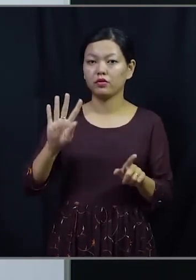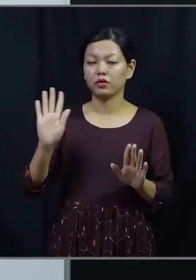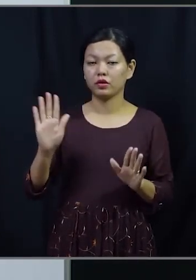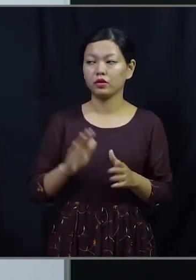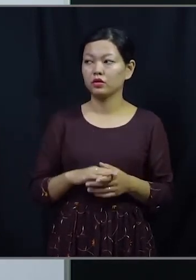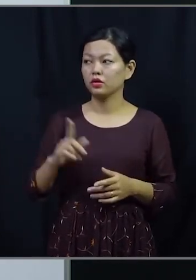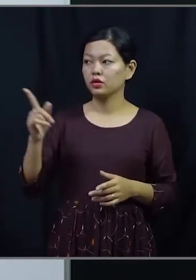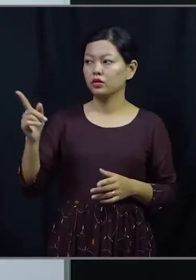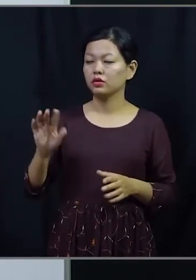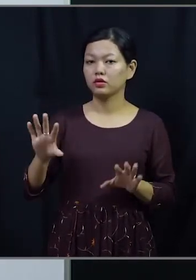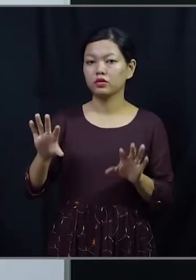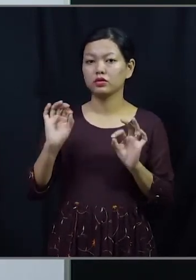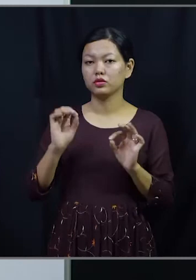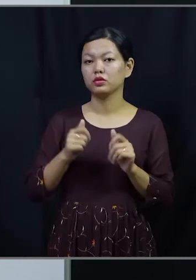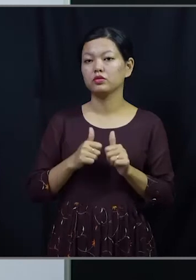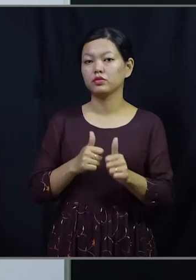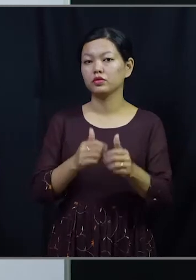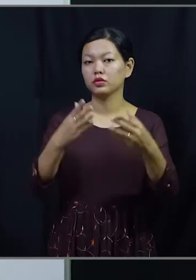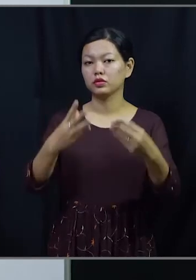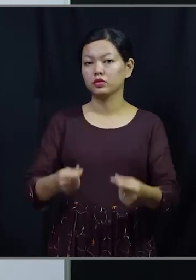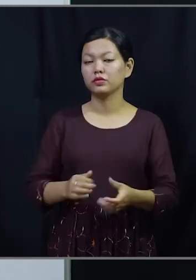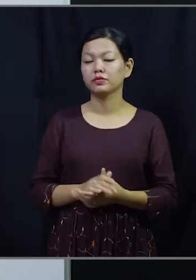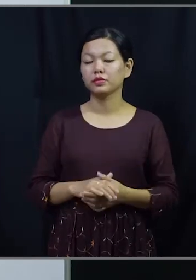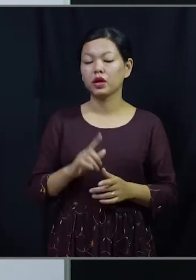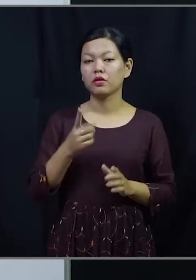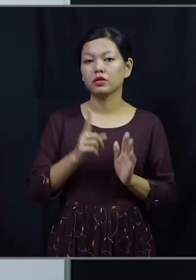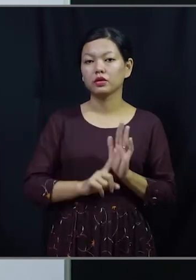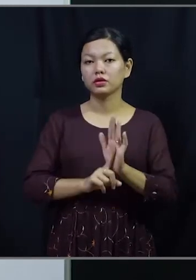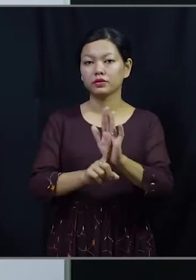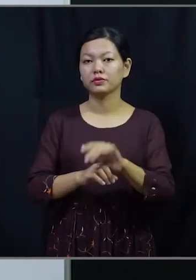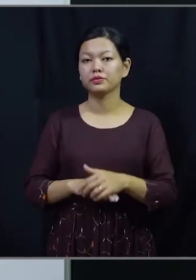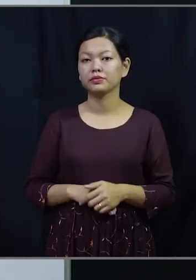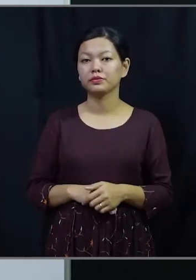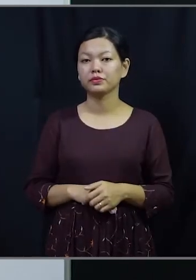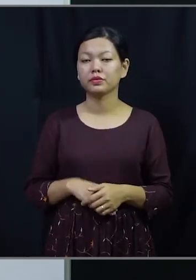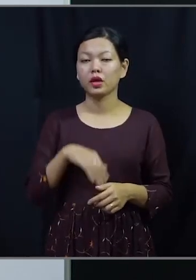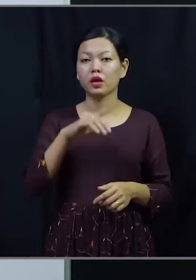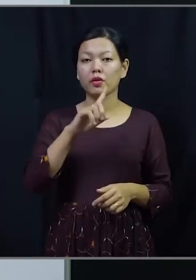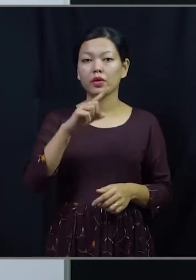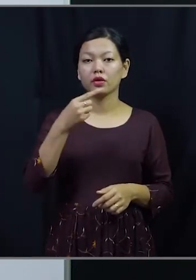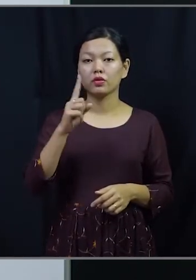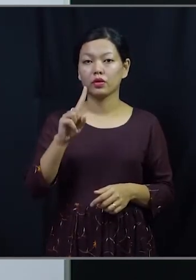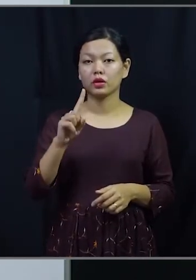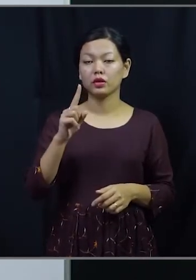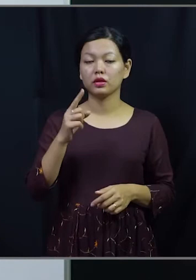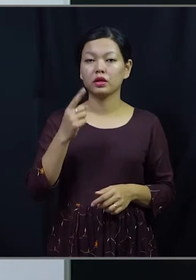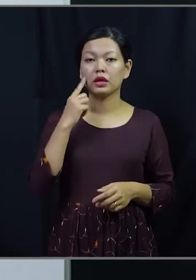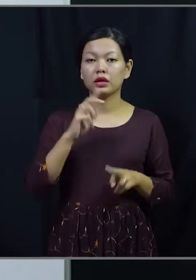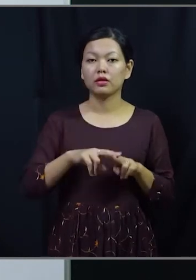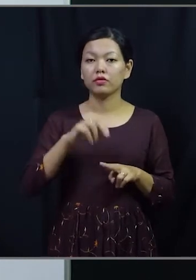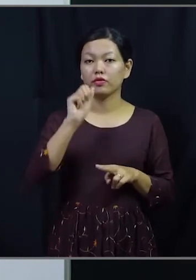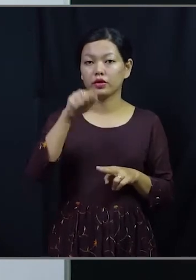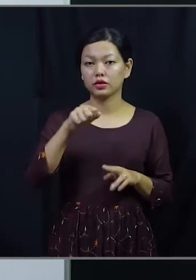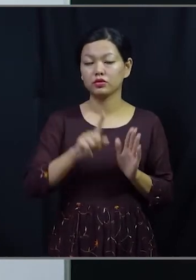all non-negative real numbers. Okay, first I will show you it is 1 to 1 and on to, then I will show the other method